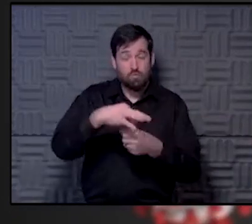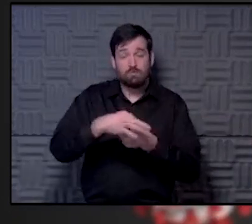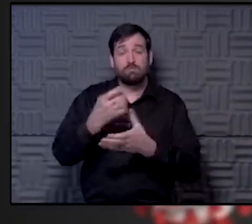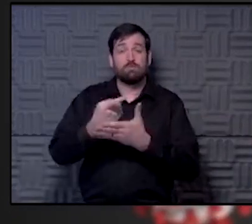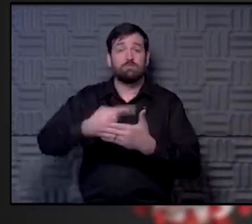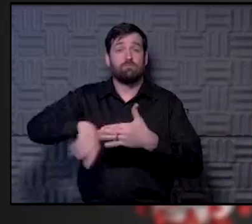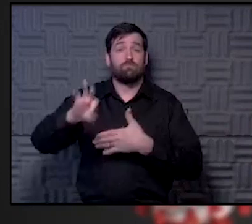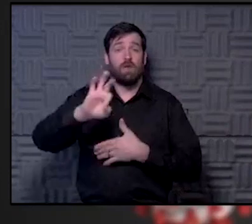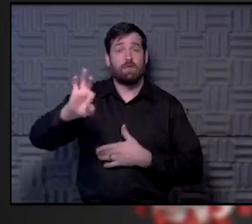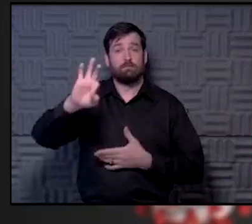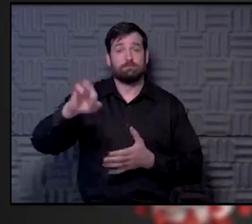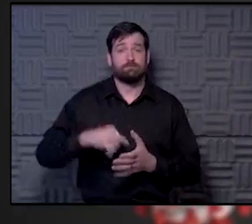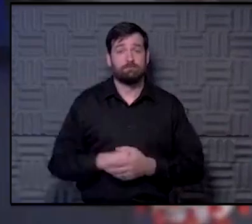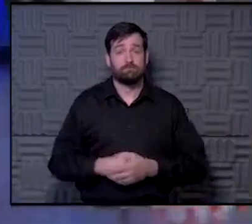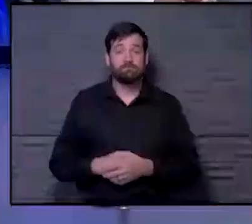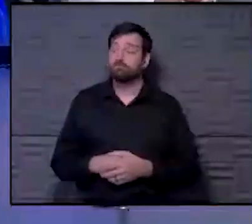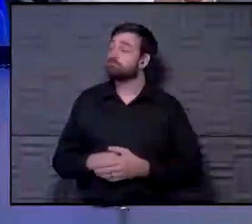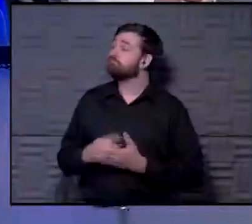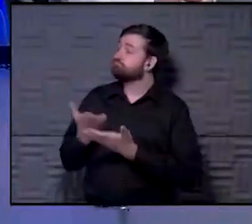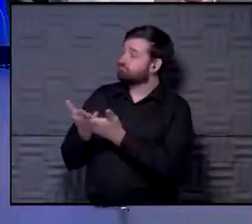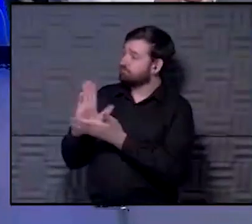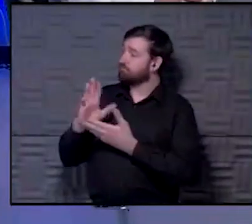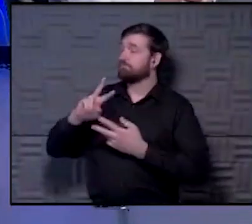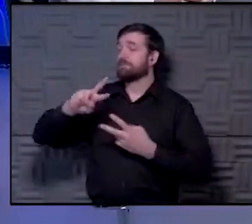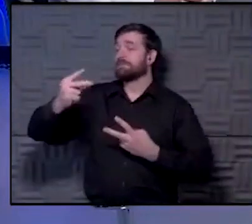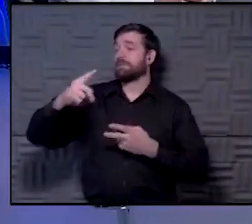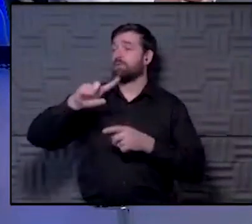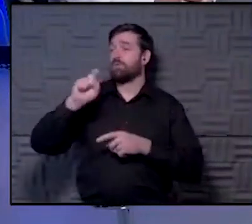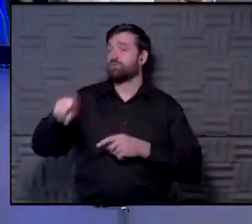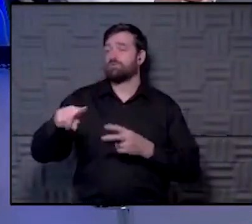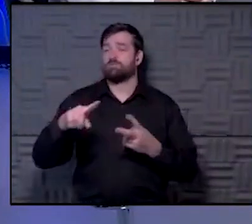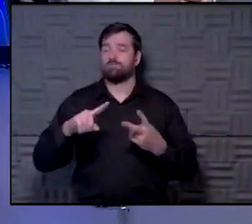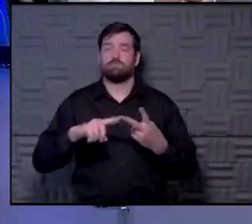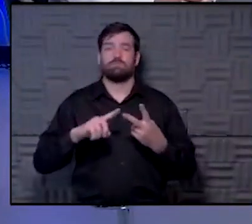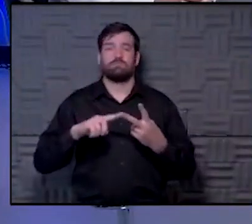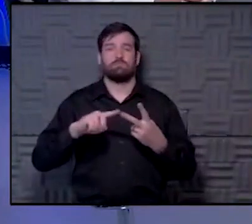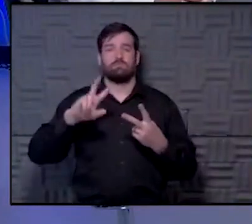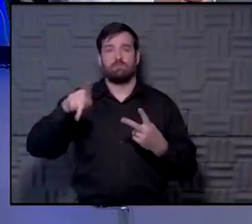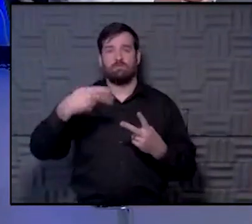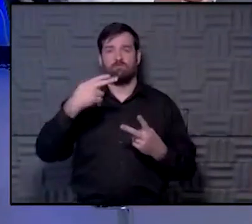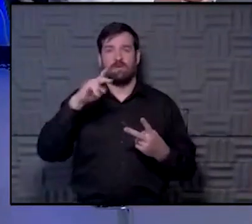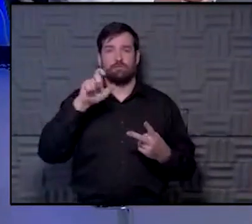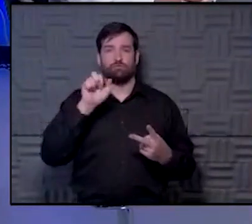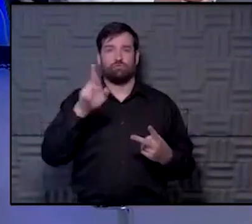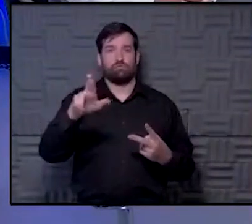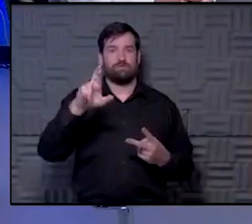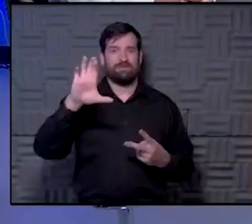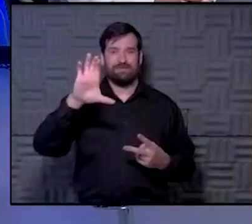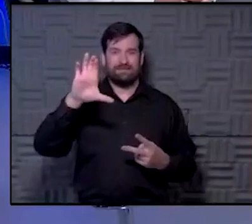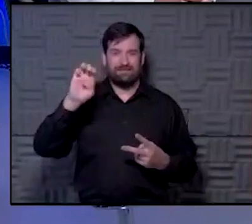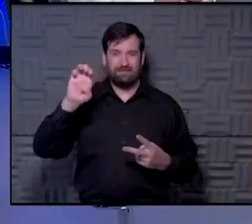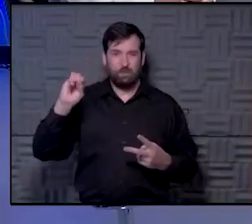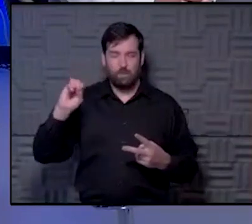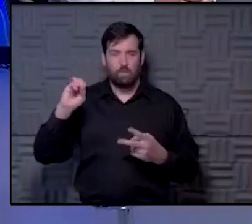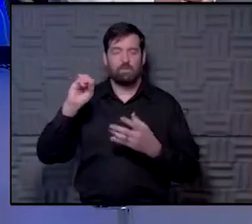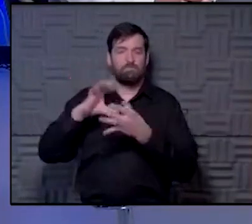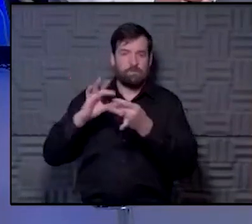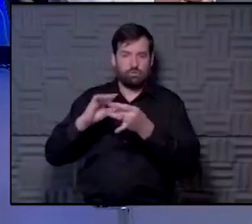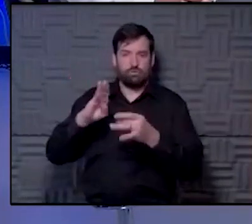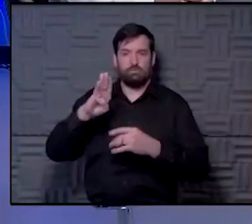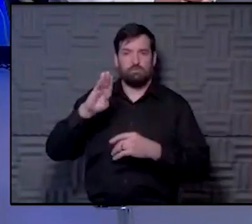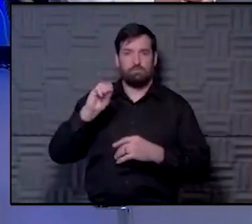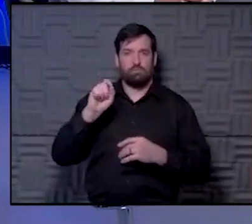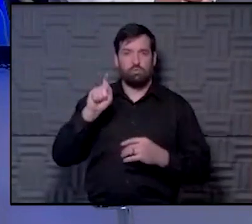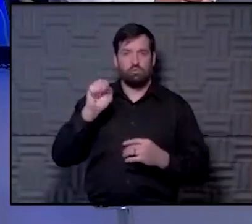Friday. All right. My second question has to do with the Pfizer CEO coming out yesterday and mentioning boosters. And I know